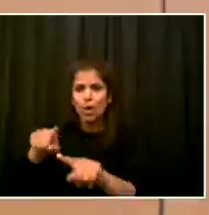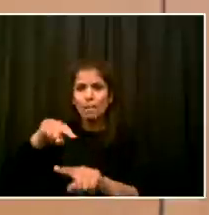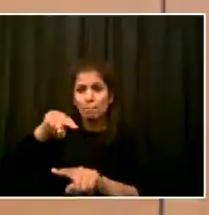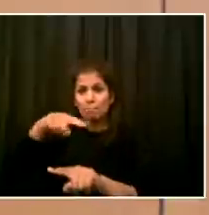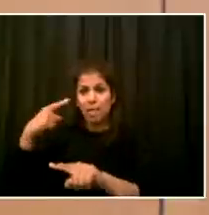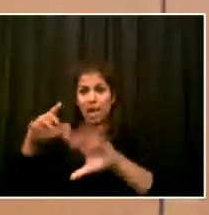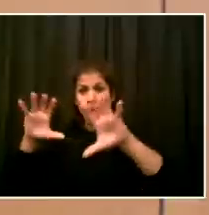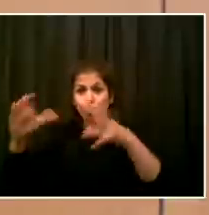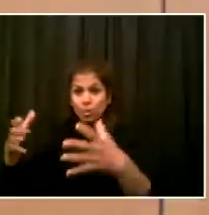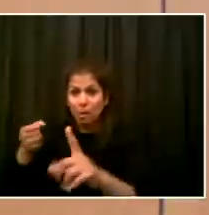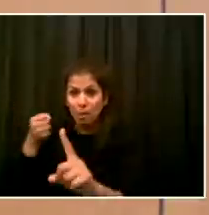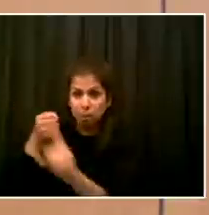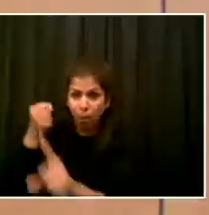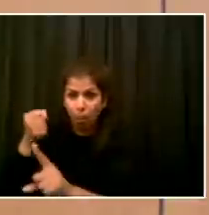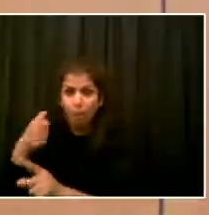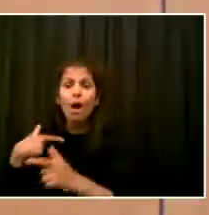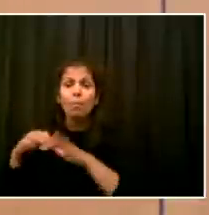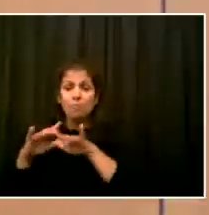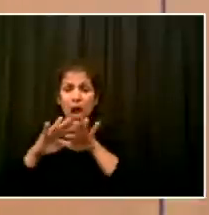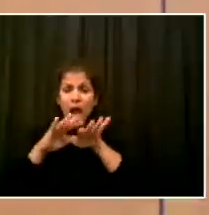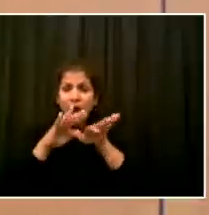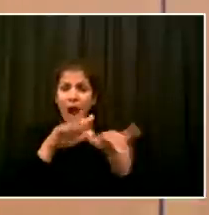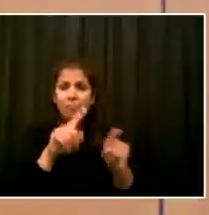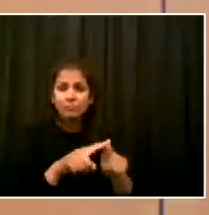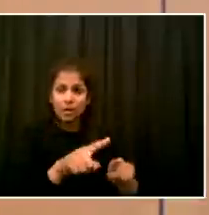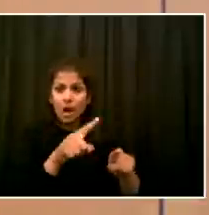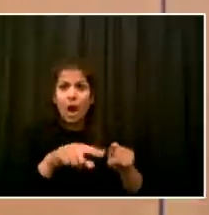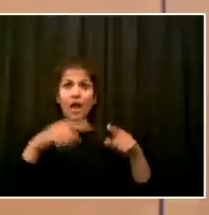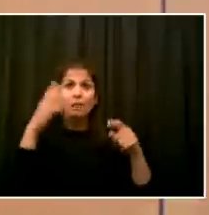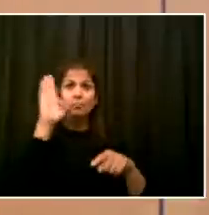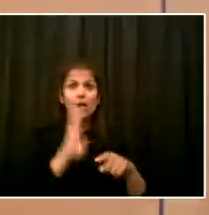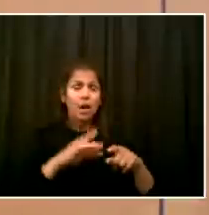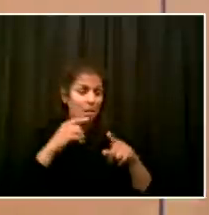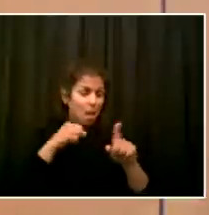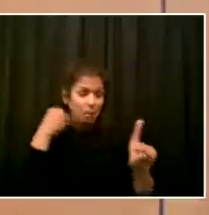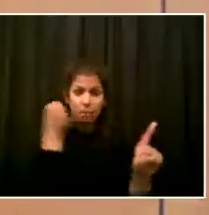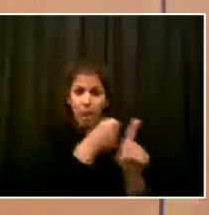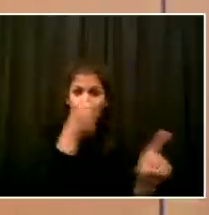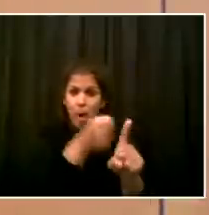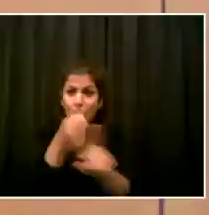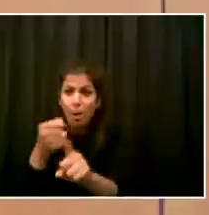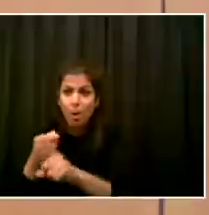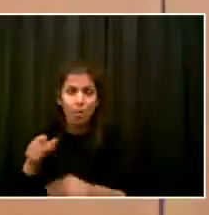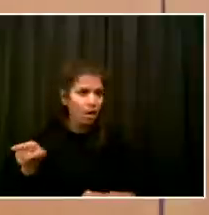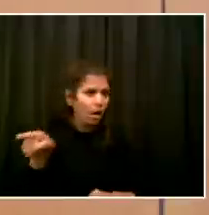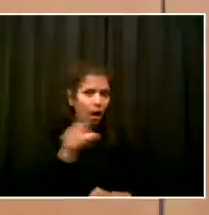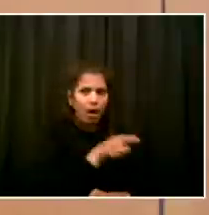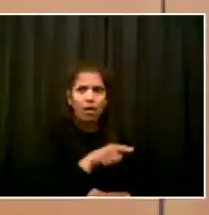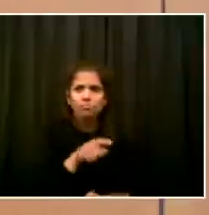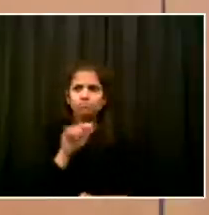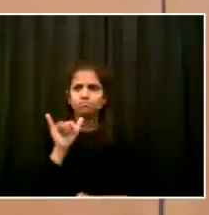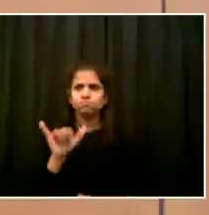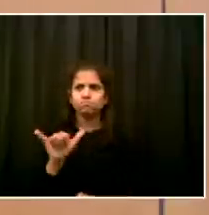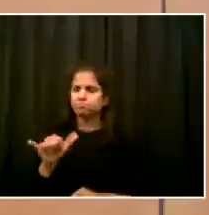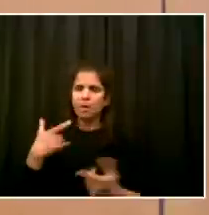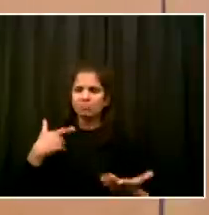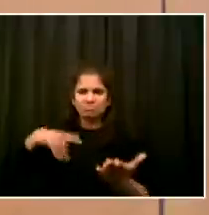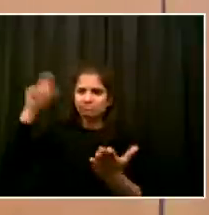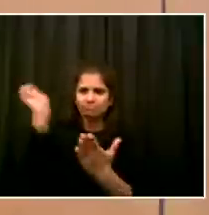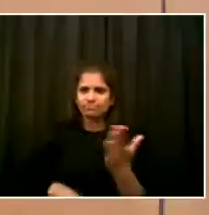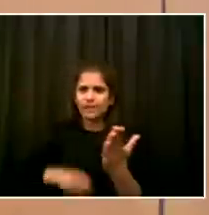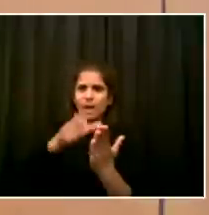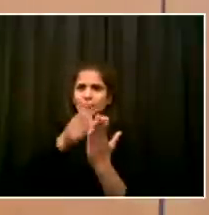and we didn't want to wait. And so, you know, I think that as the mayor alluded to, there will be